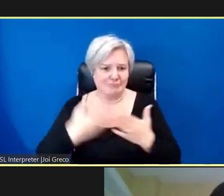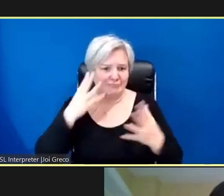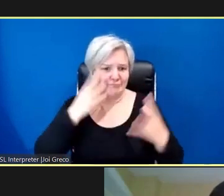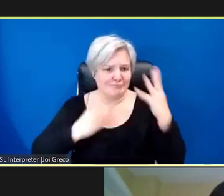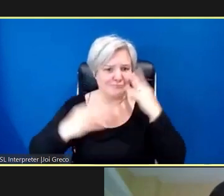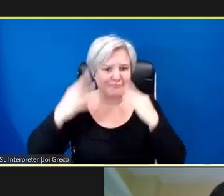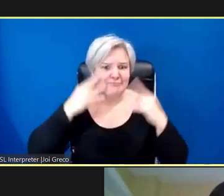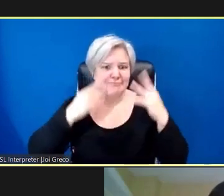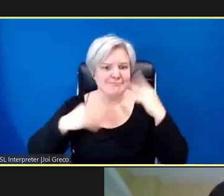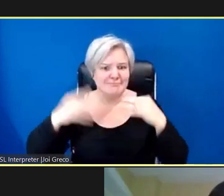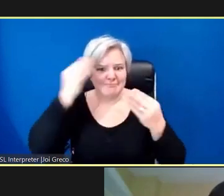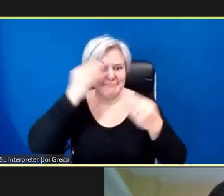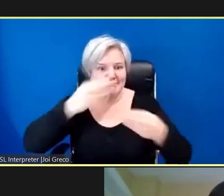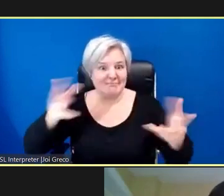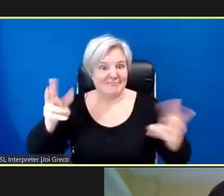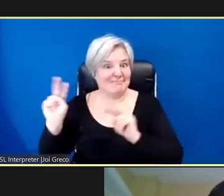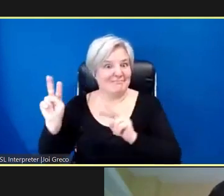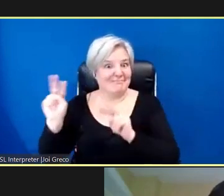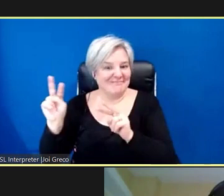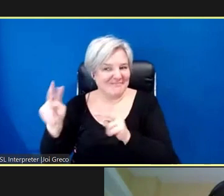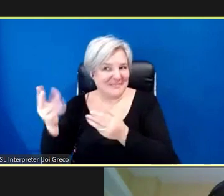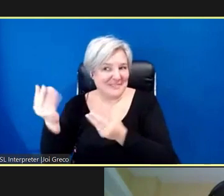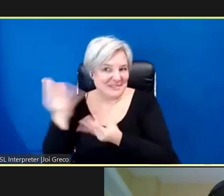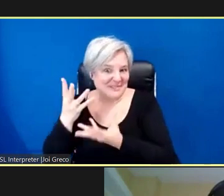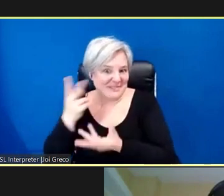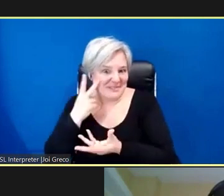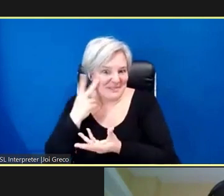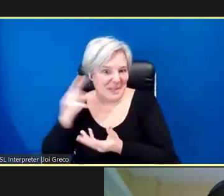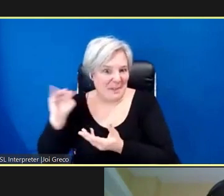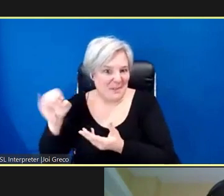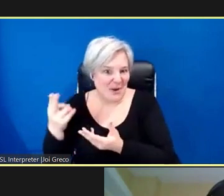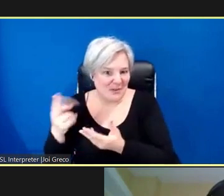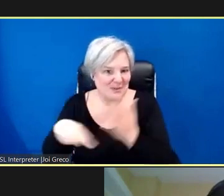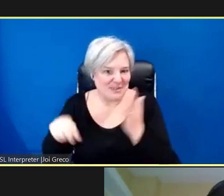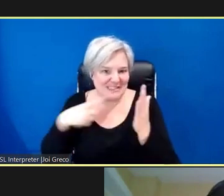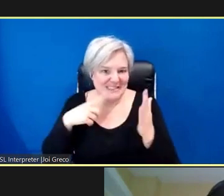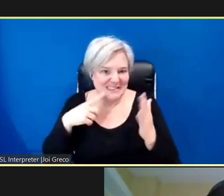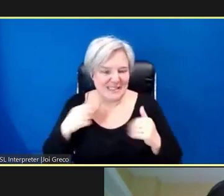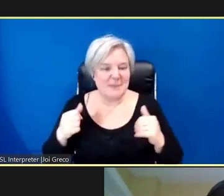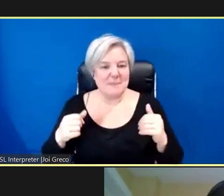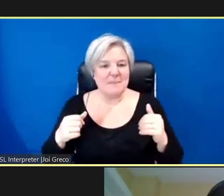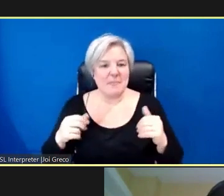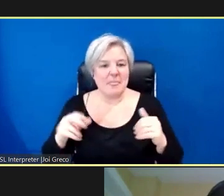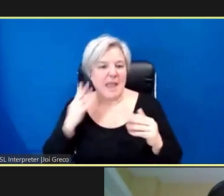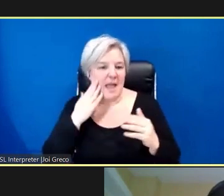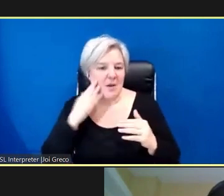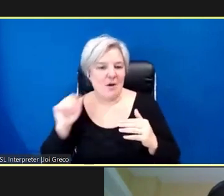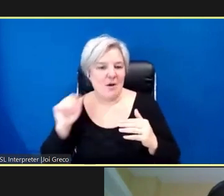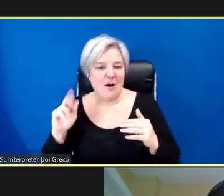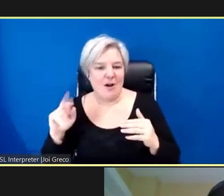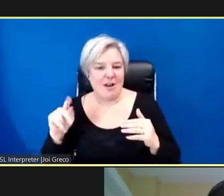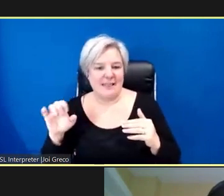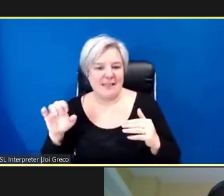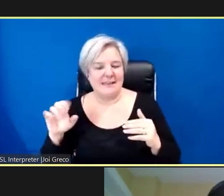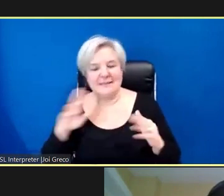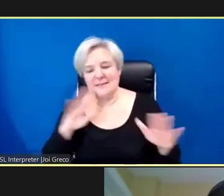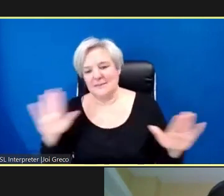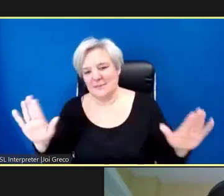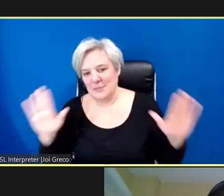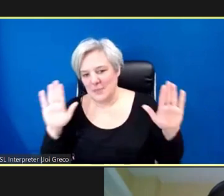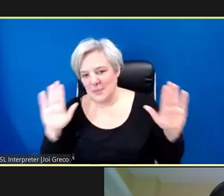and I'm looking forward to hearing from her in March. But I know Arlene is a